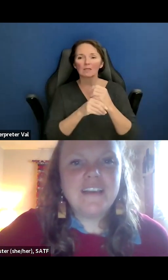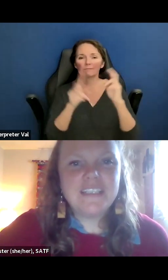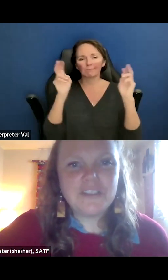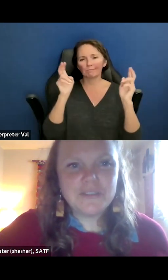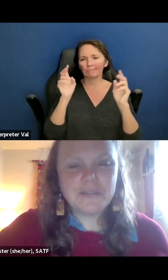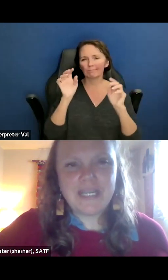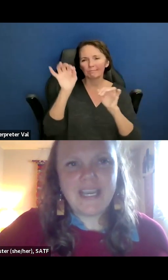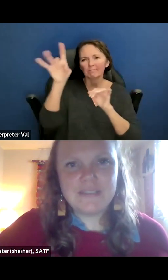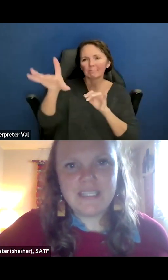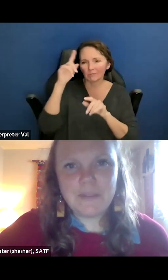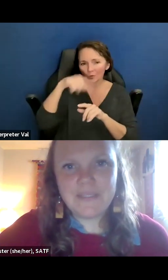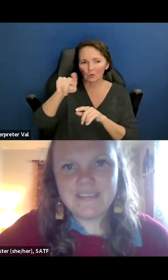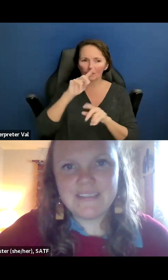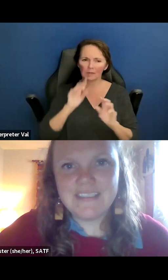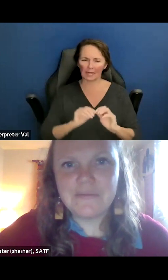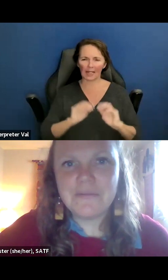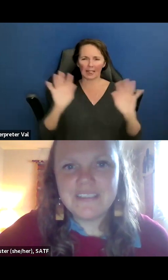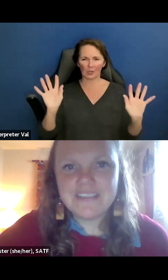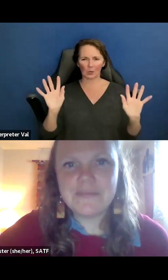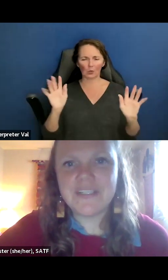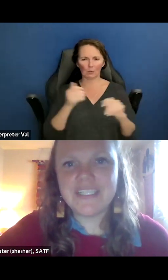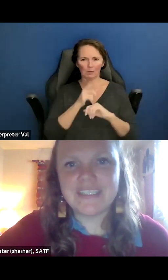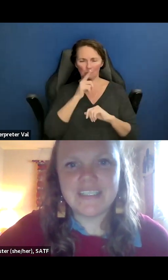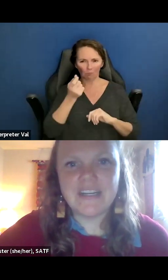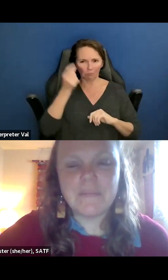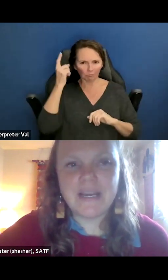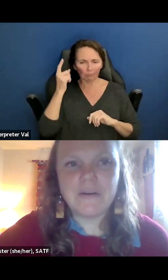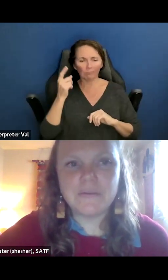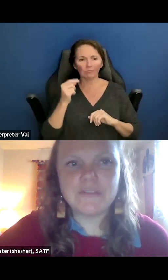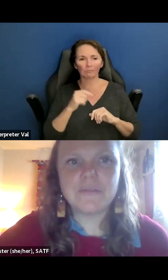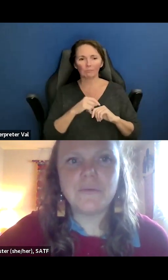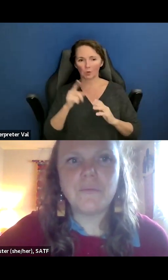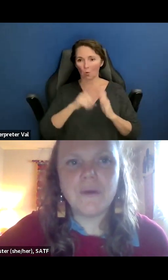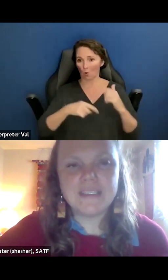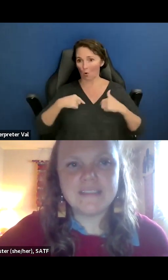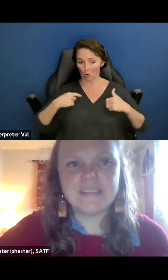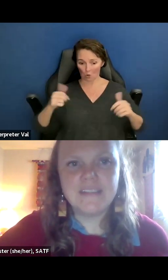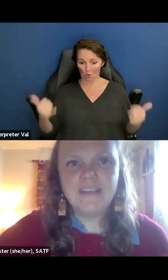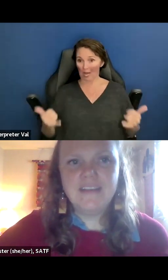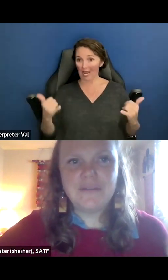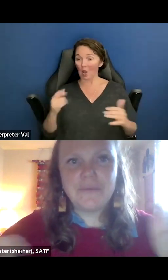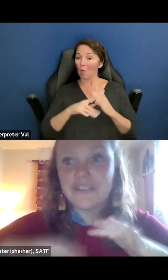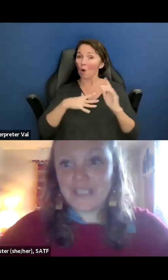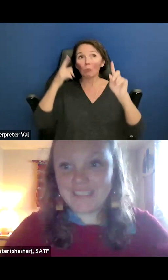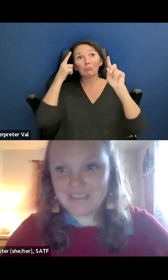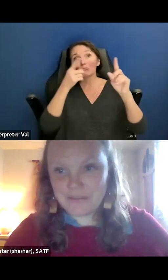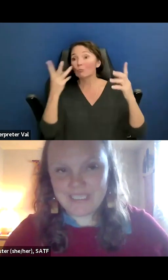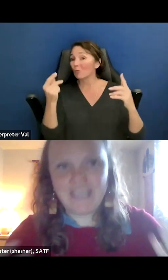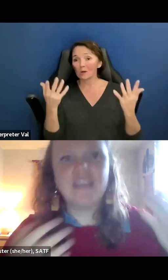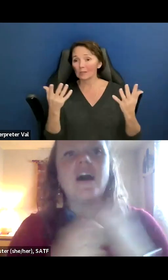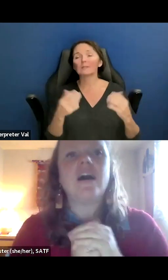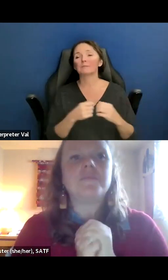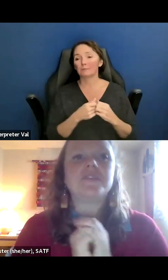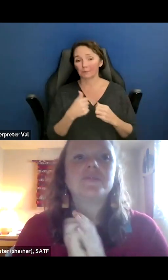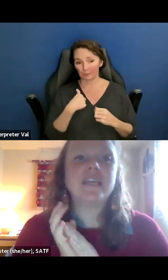One additional quick housekeeping piece is we want to just be very clear about what we are trying to do